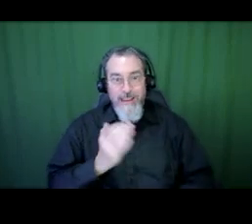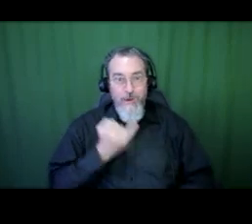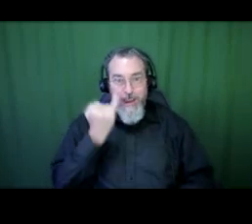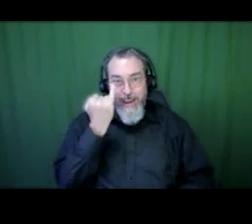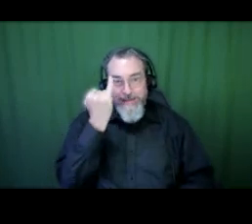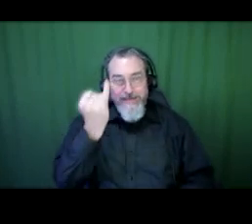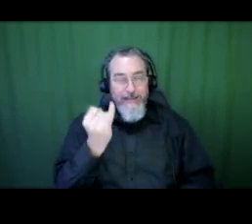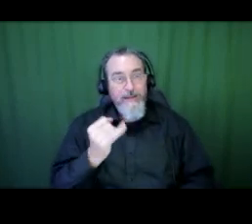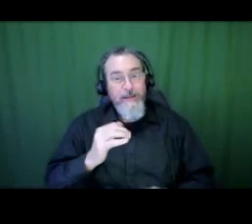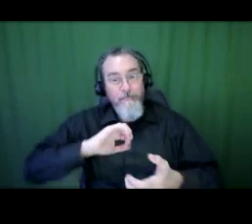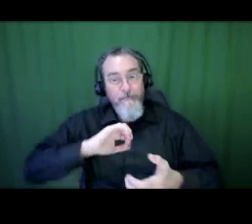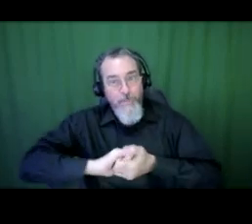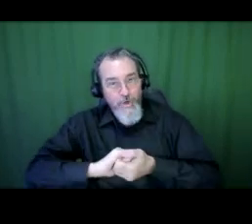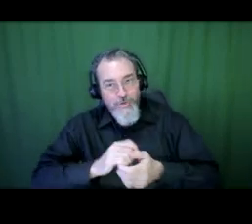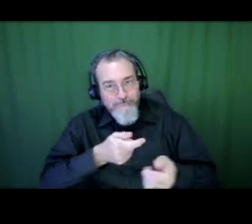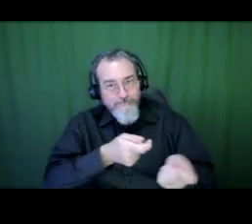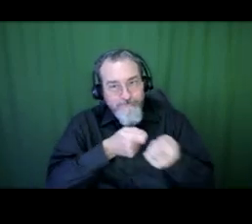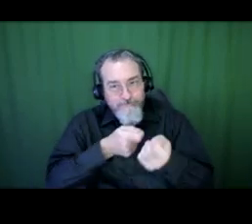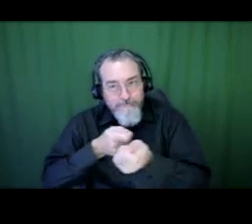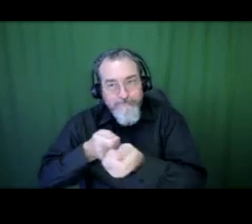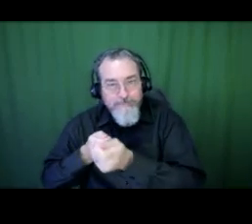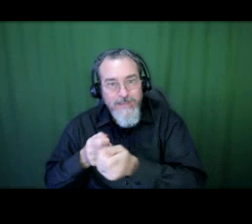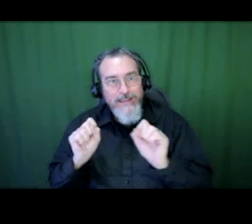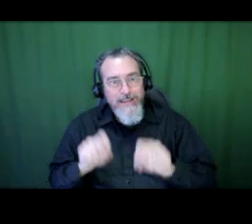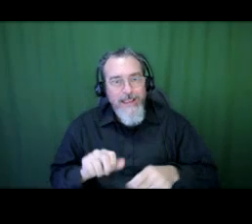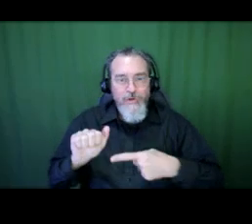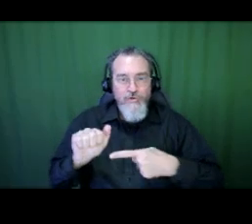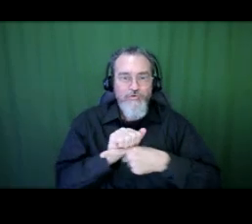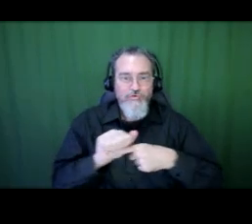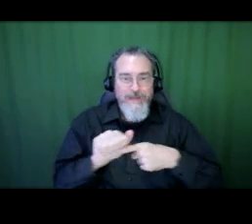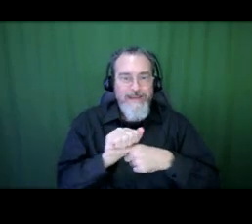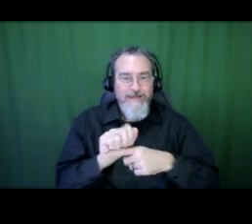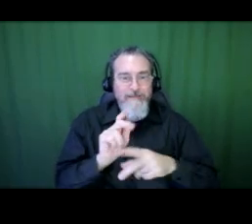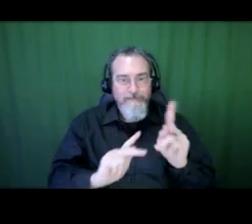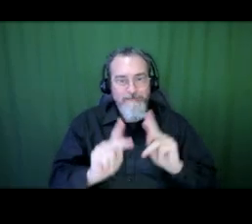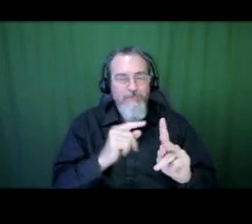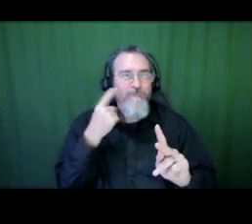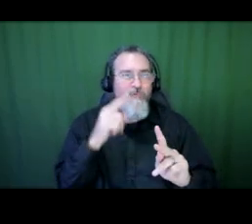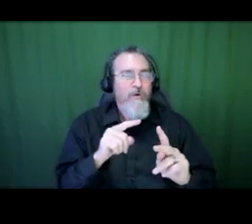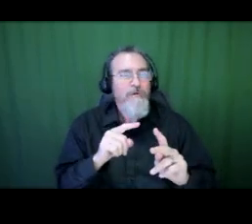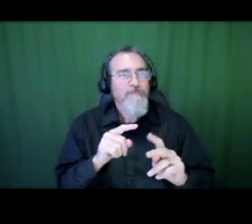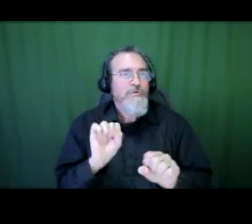training programs, and increase workforce readiness for climate-related jobs. Next slide.